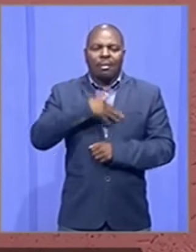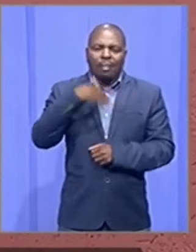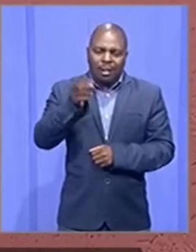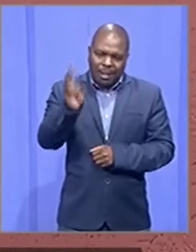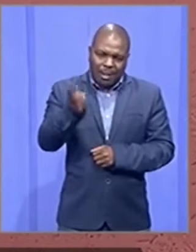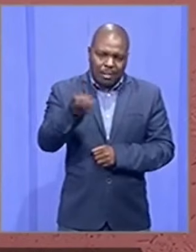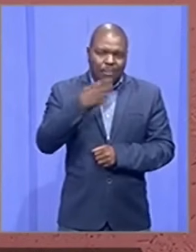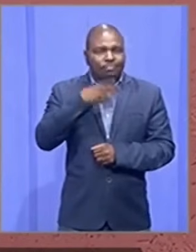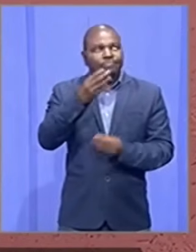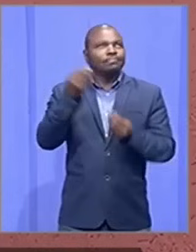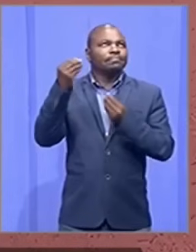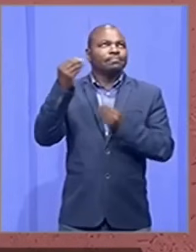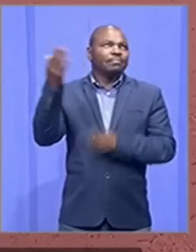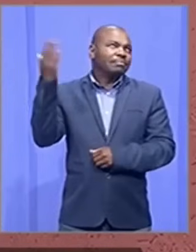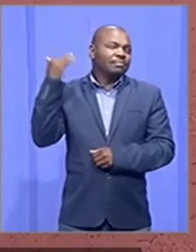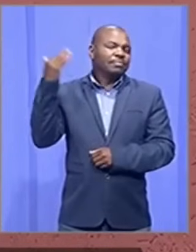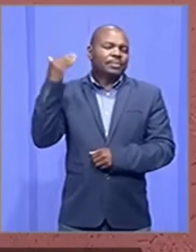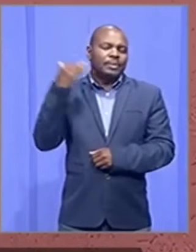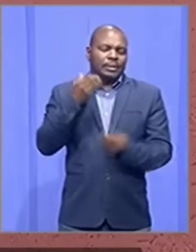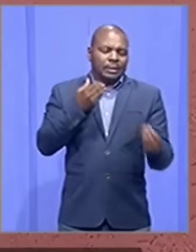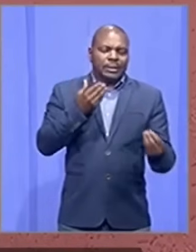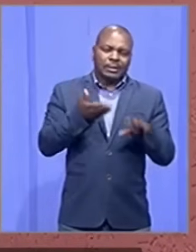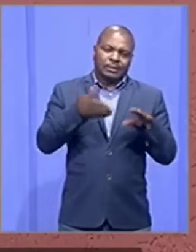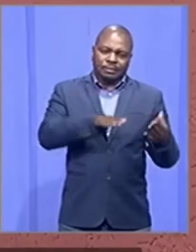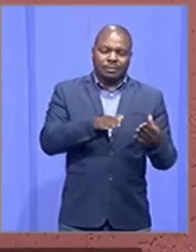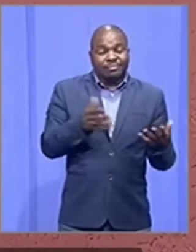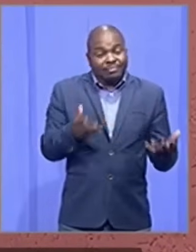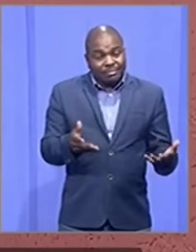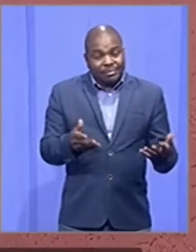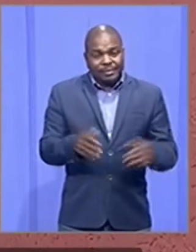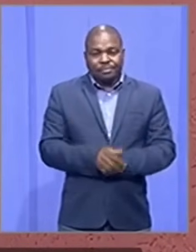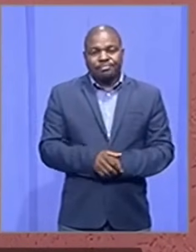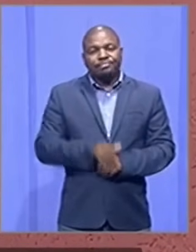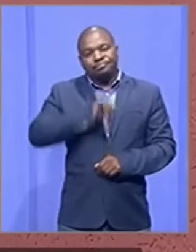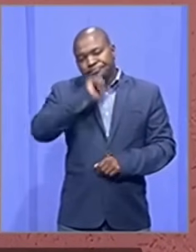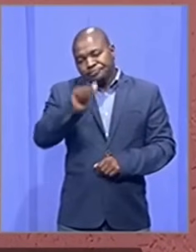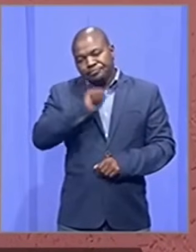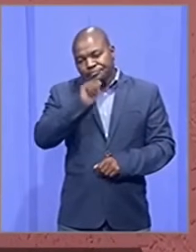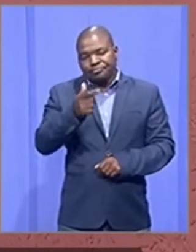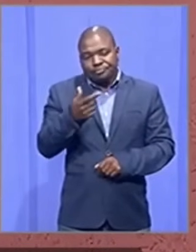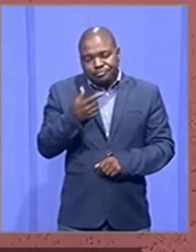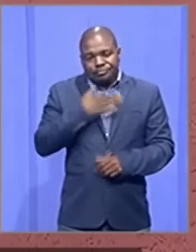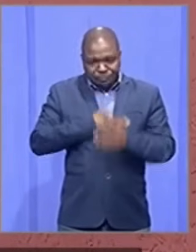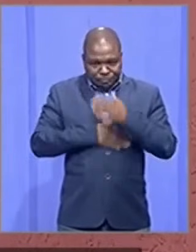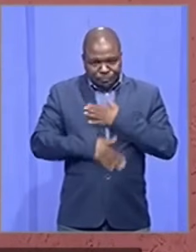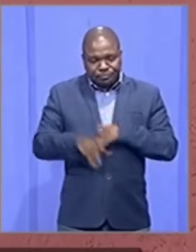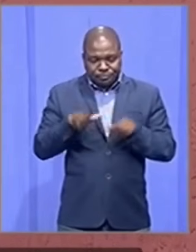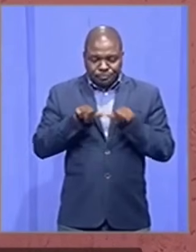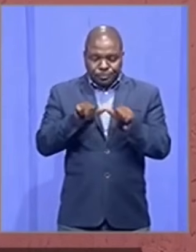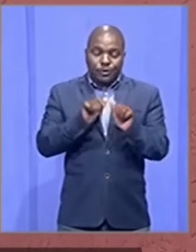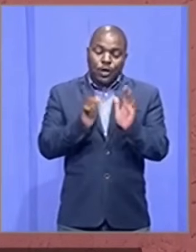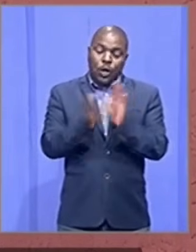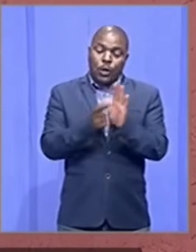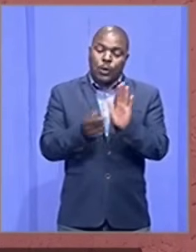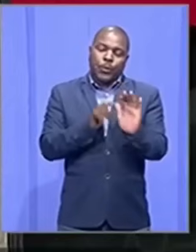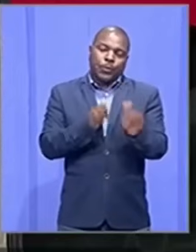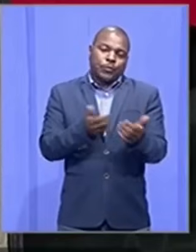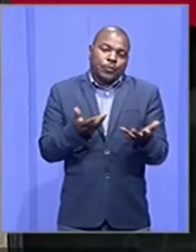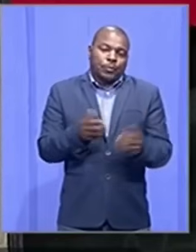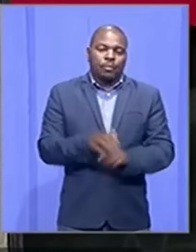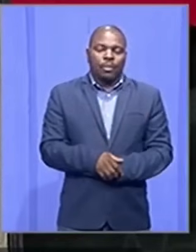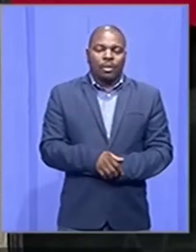diragetseng ha hona le tlo re tla etsang ka yona re tla re tsamaya ka ntho tsa molao ka mokgwa di tsamayang ka